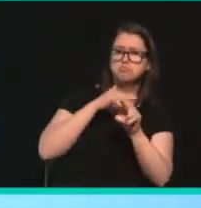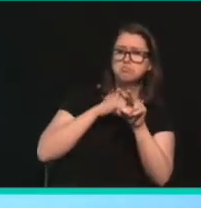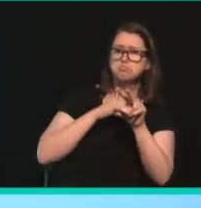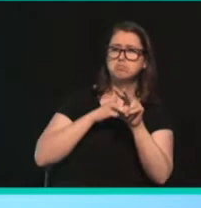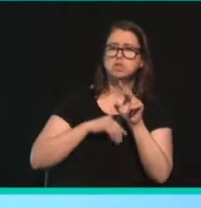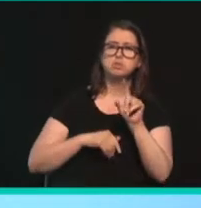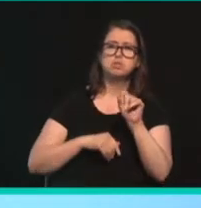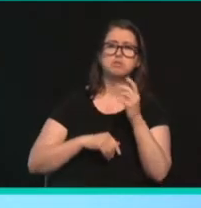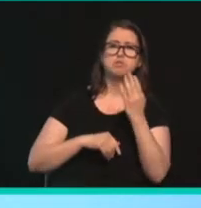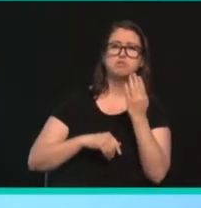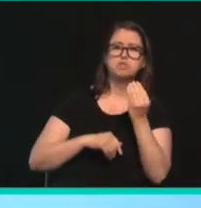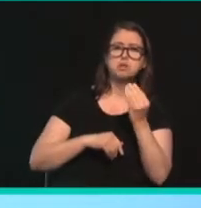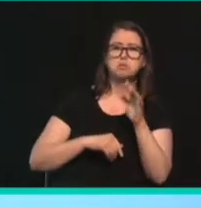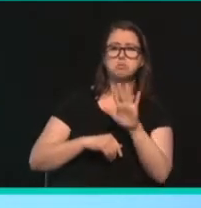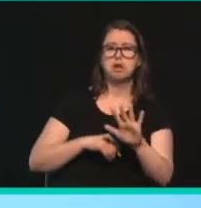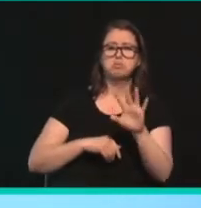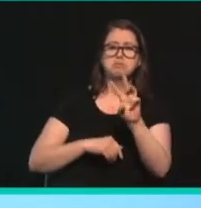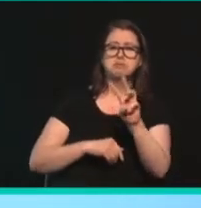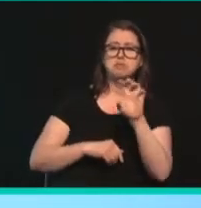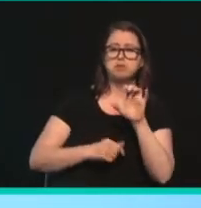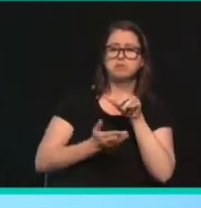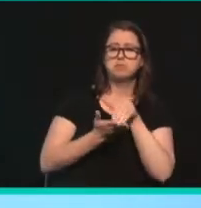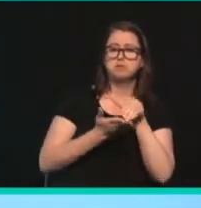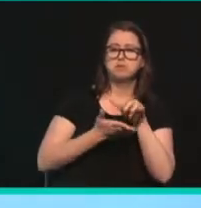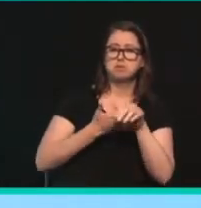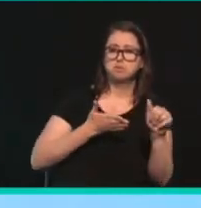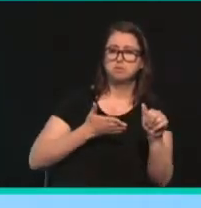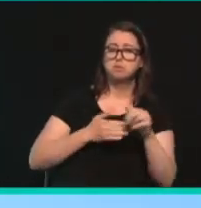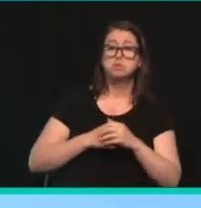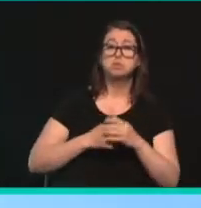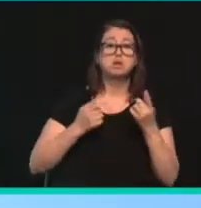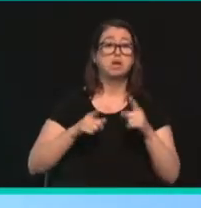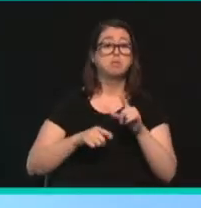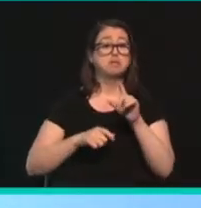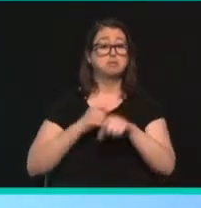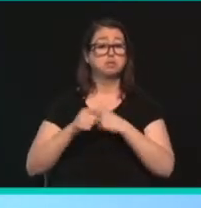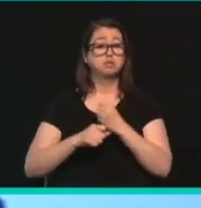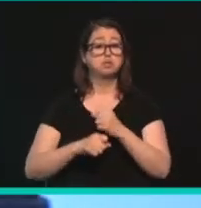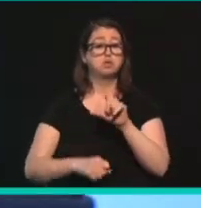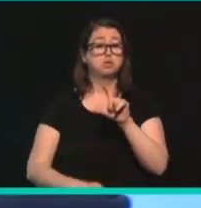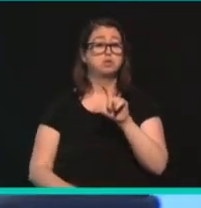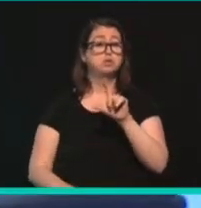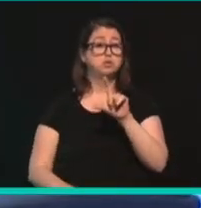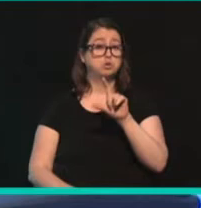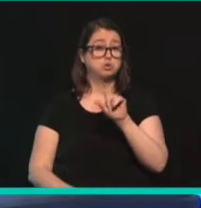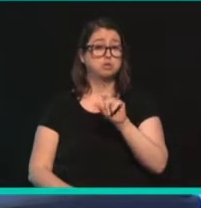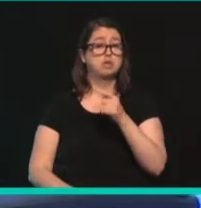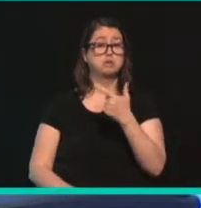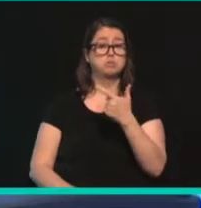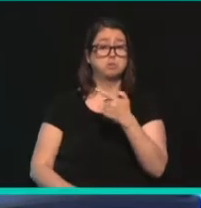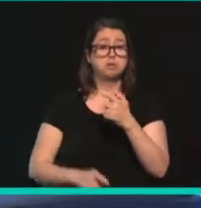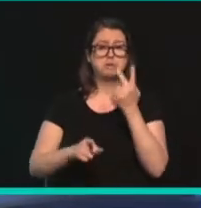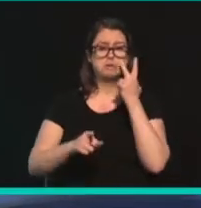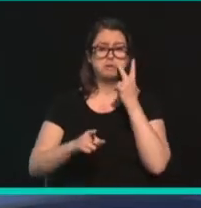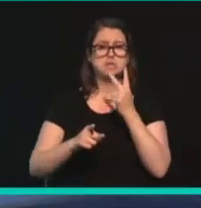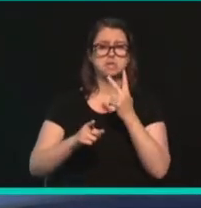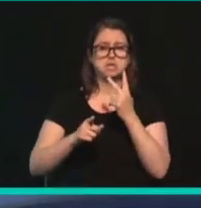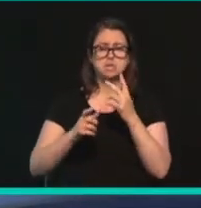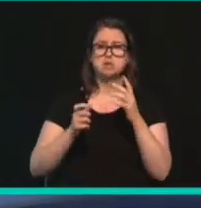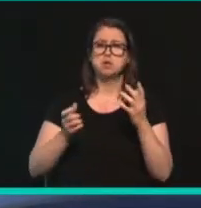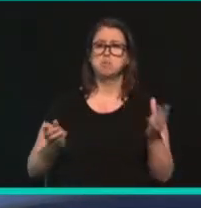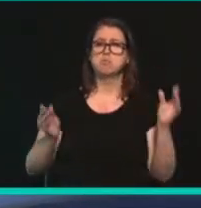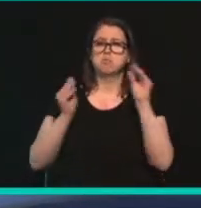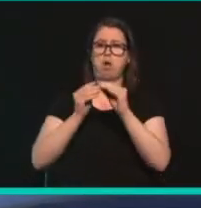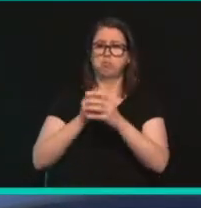it was about $600 million. By 2021, we see 11 times growth is